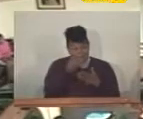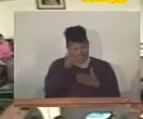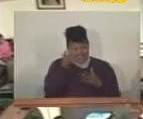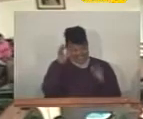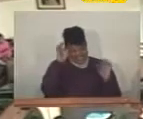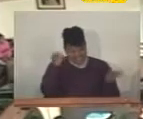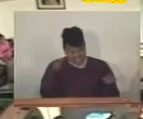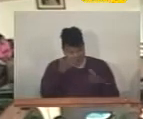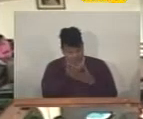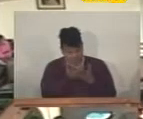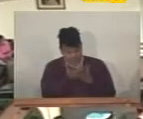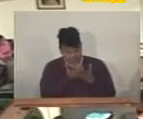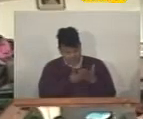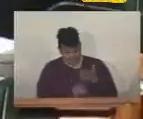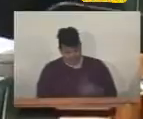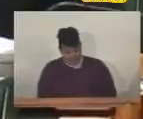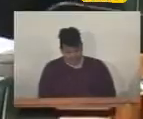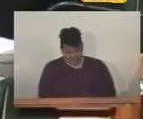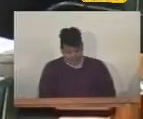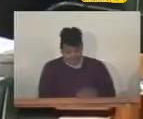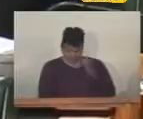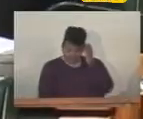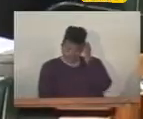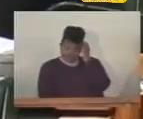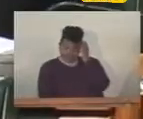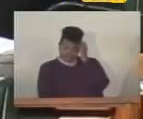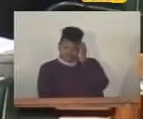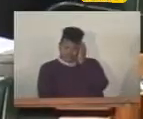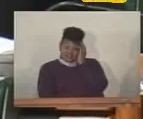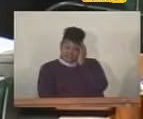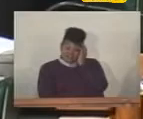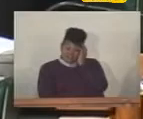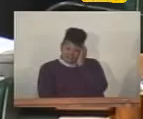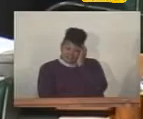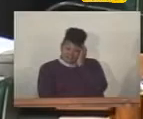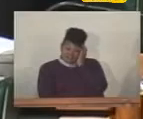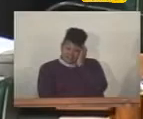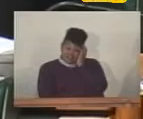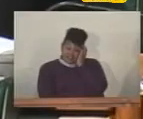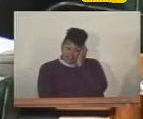Because once you say on a guilty plea, that's it. There's no problem.